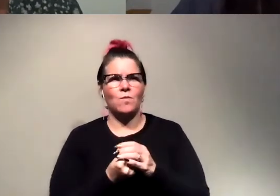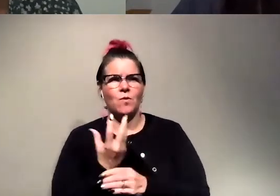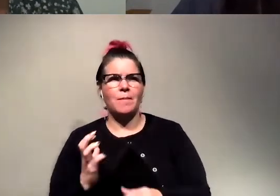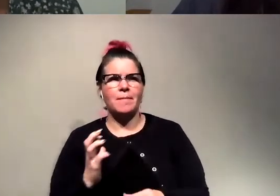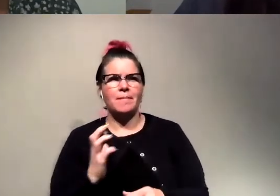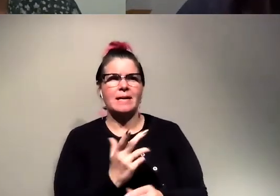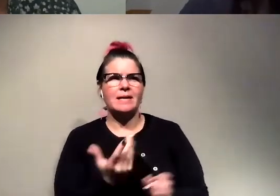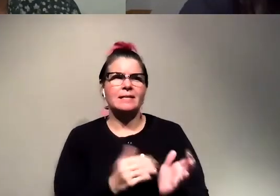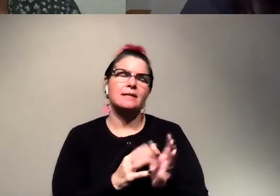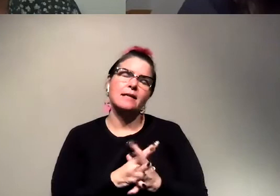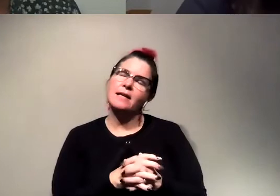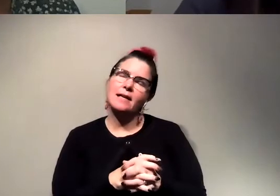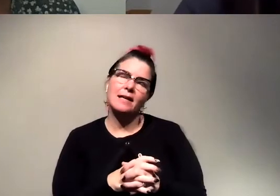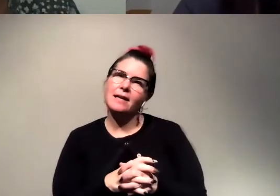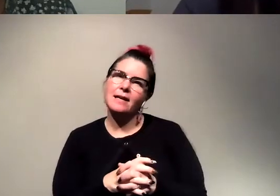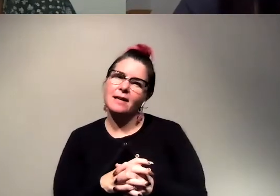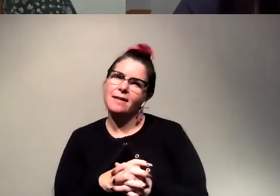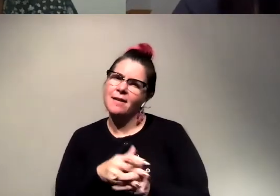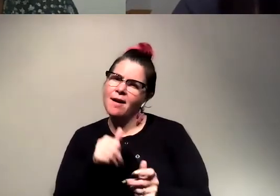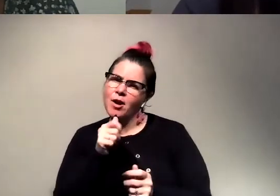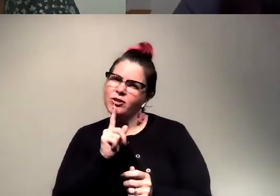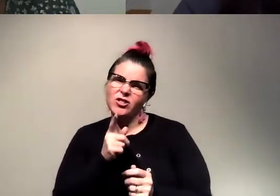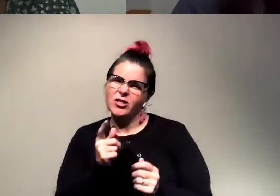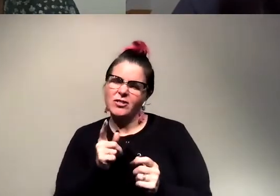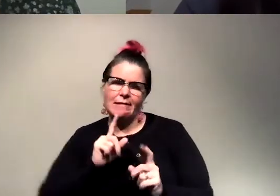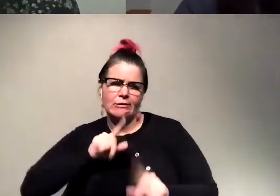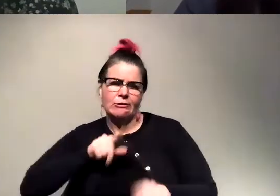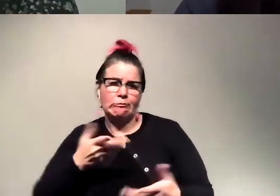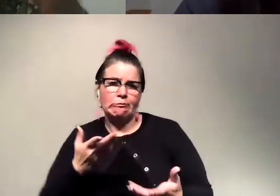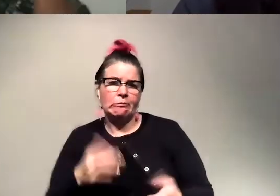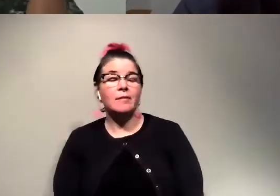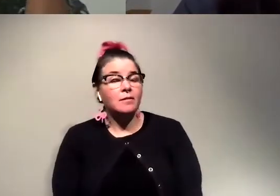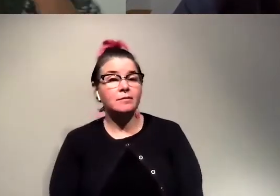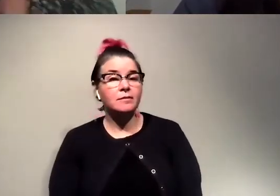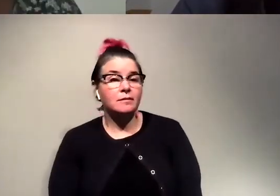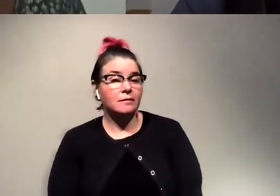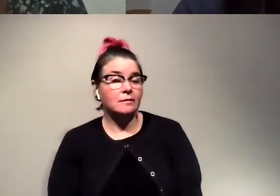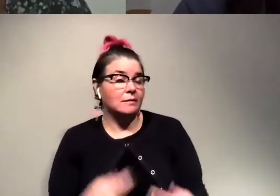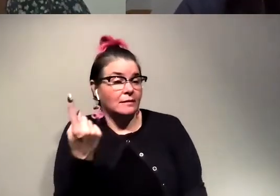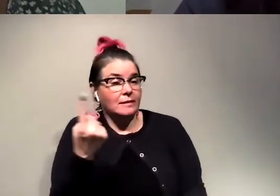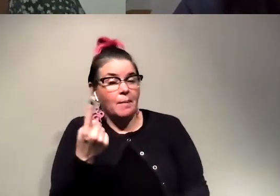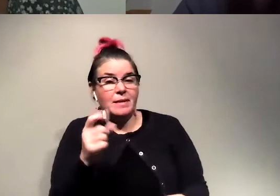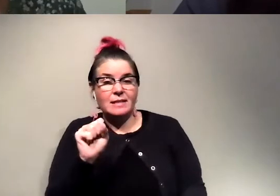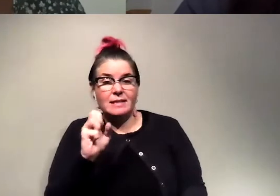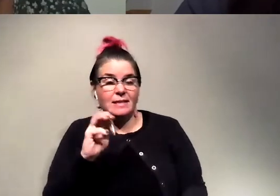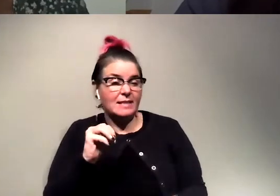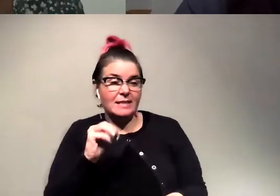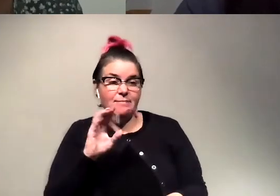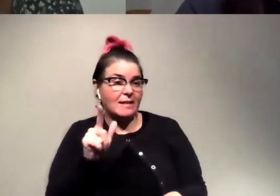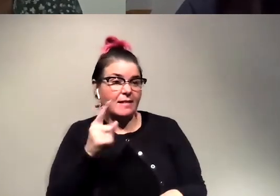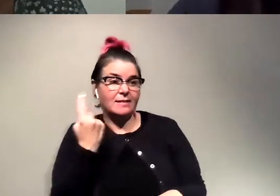I'm not sure how to answer that. Cool. I know it's something stem cell something, but I don't know